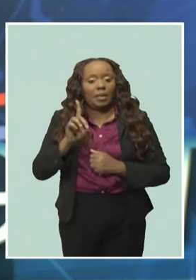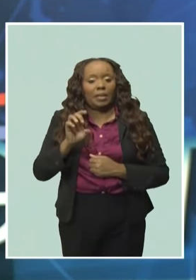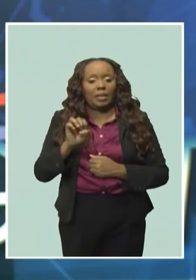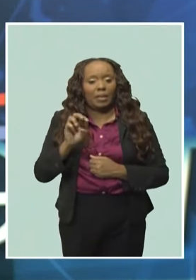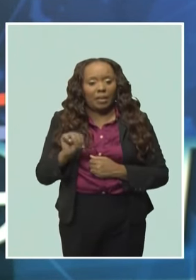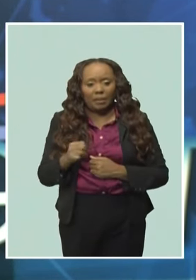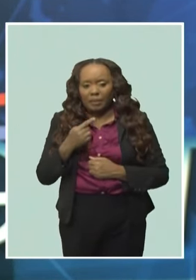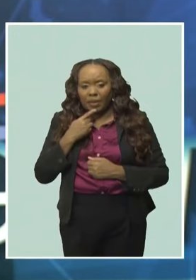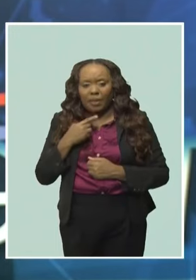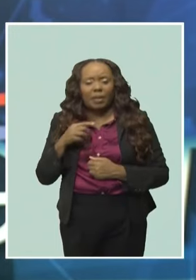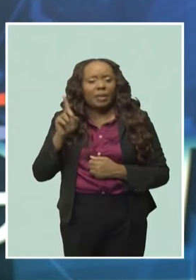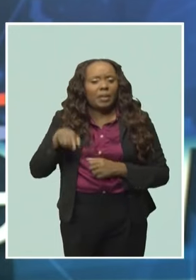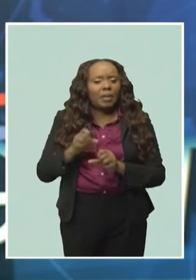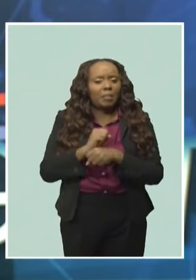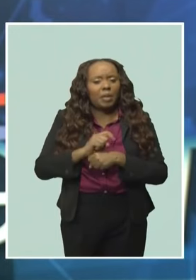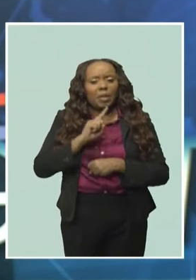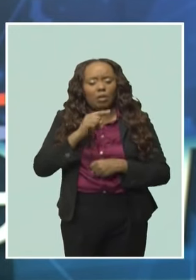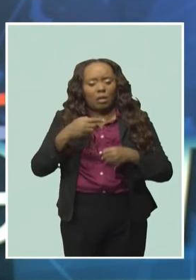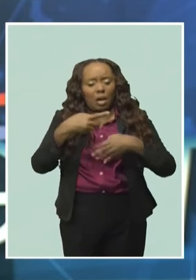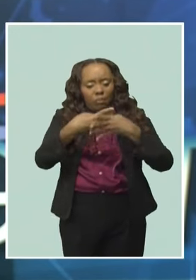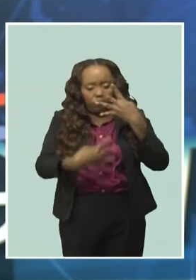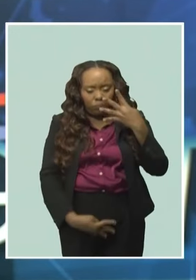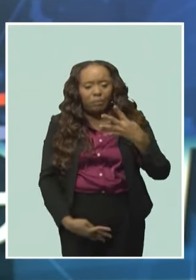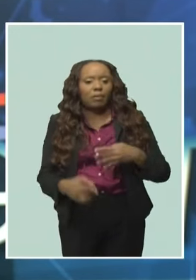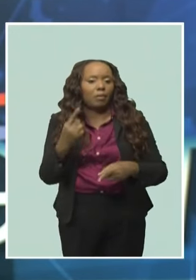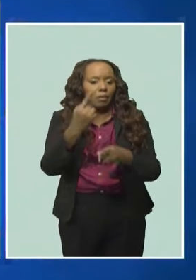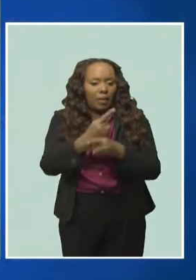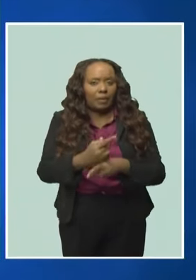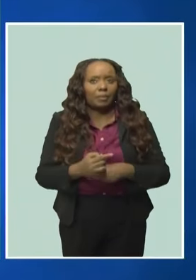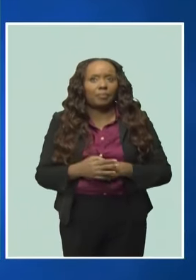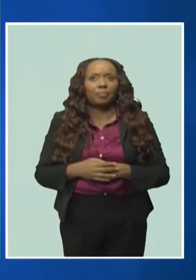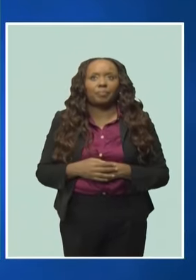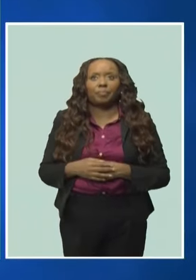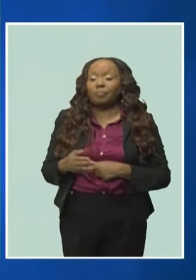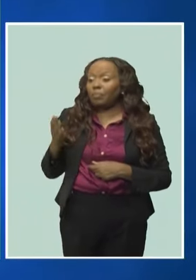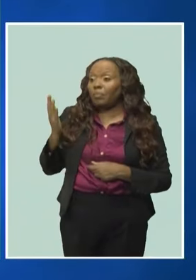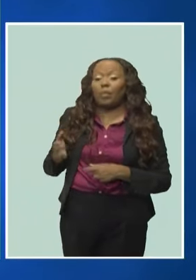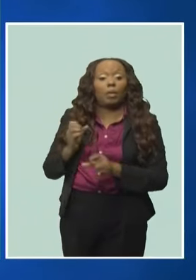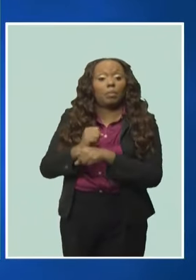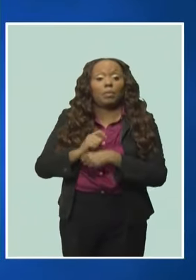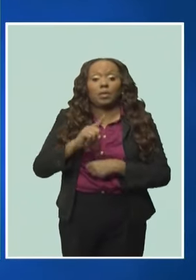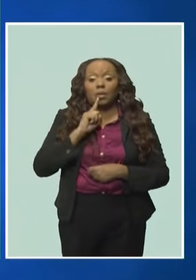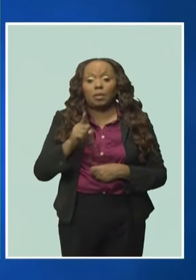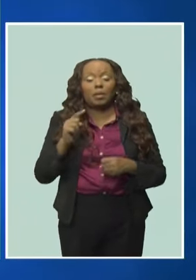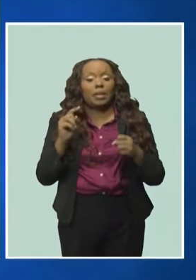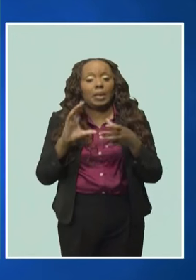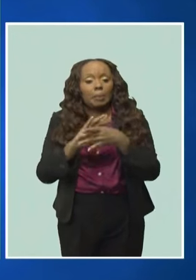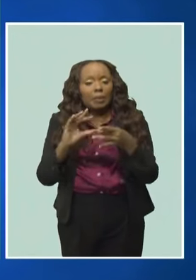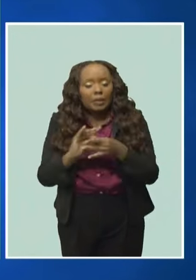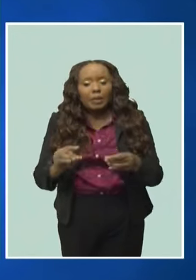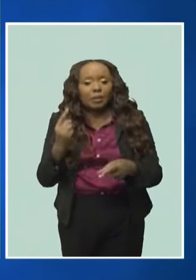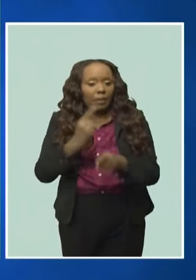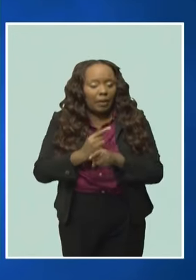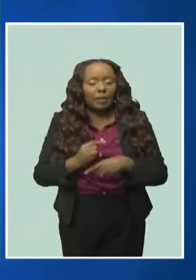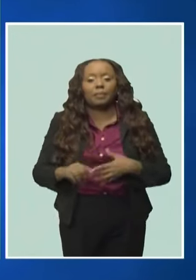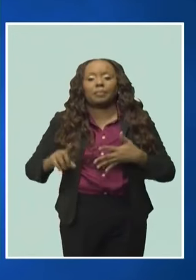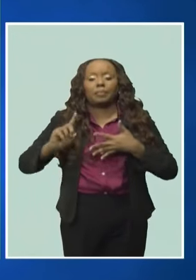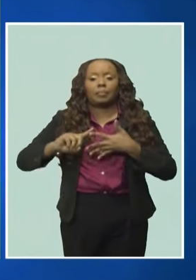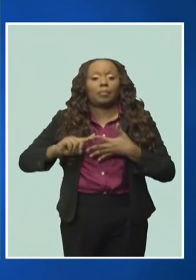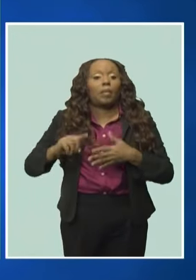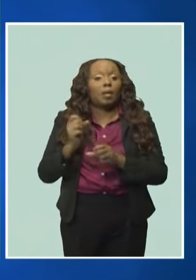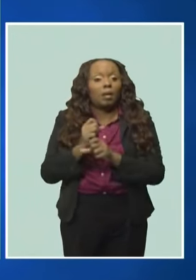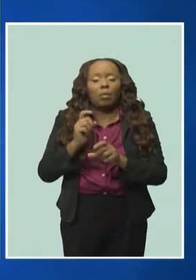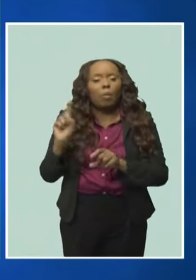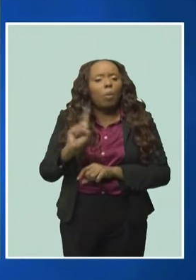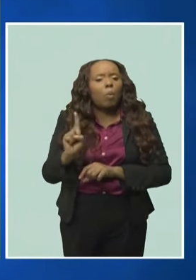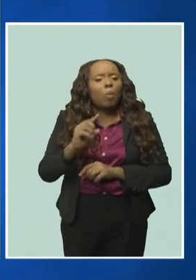to ensure are correct. Get the messaging right. Two, ensure that the credible sources